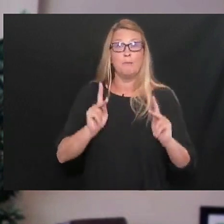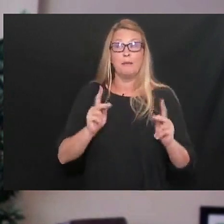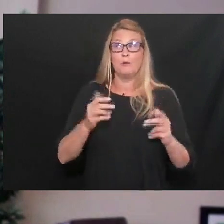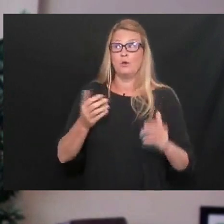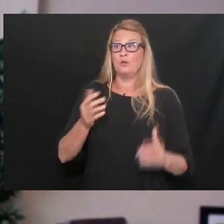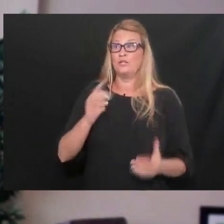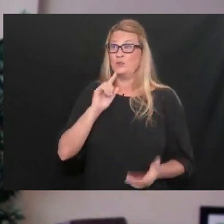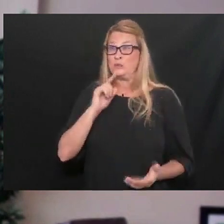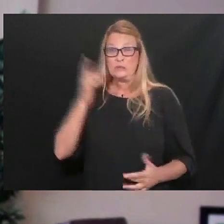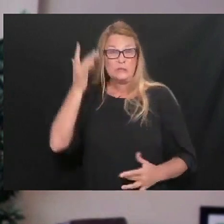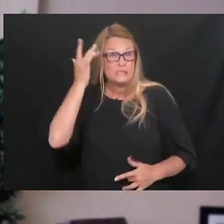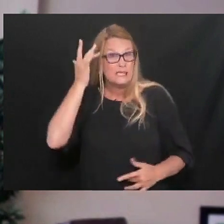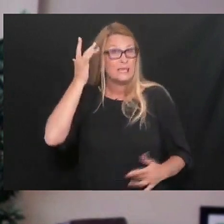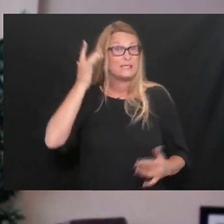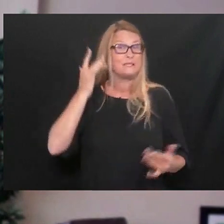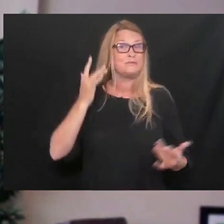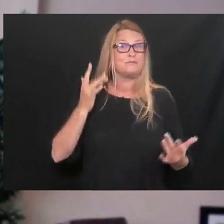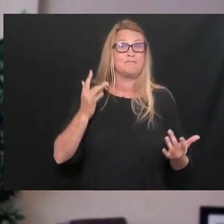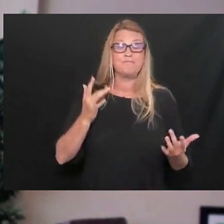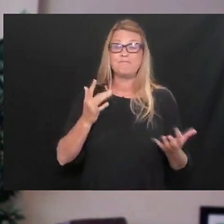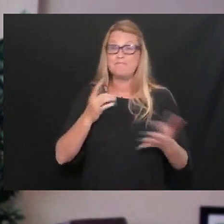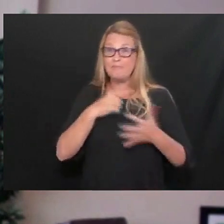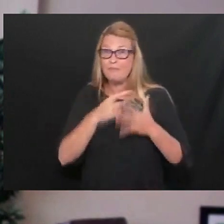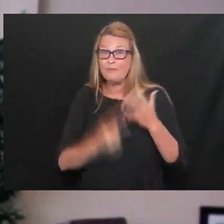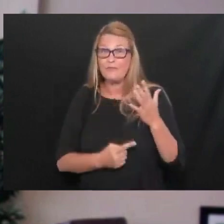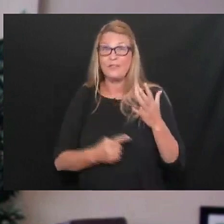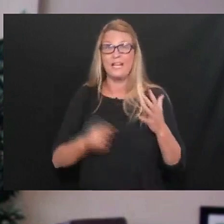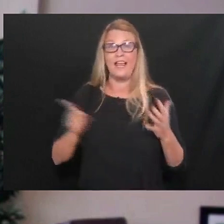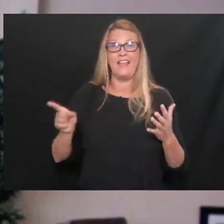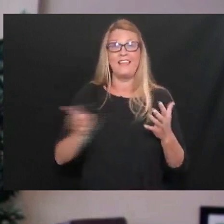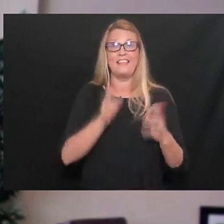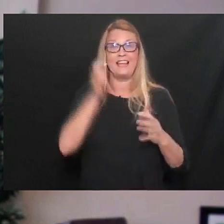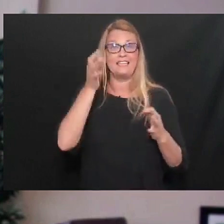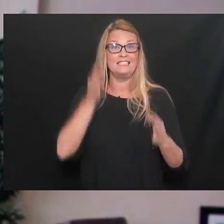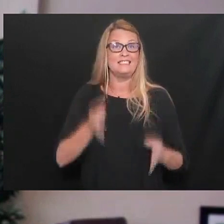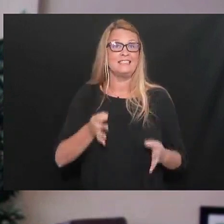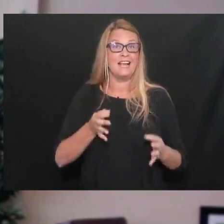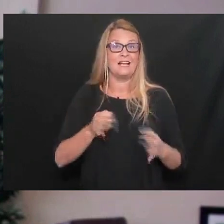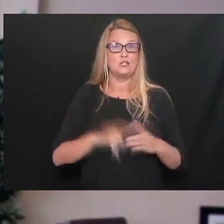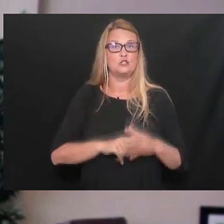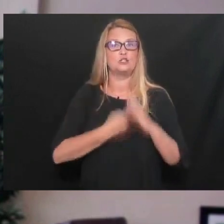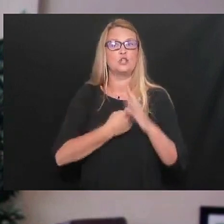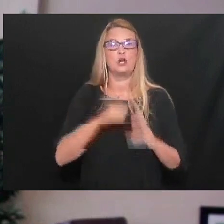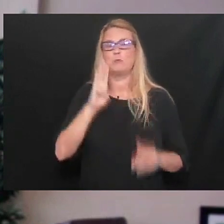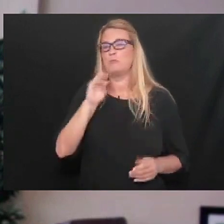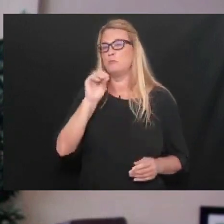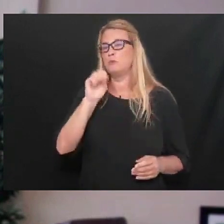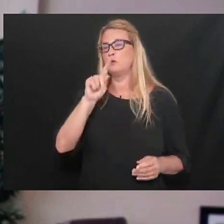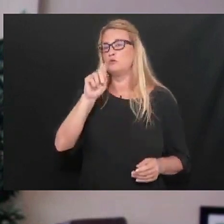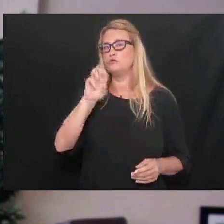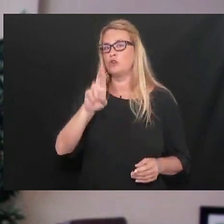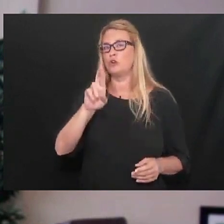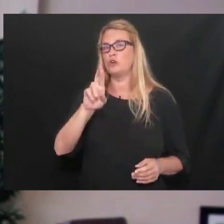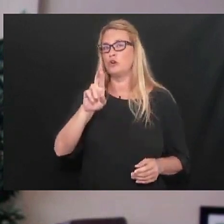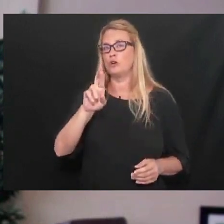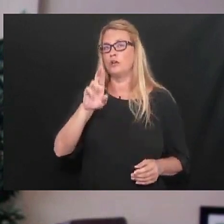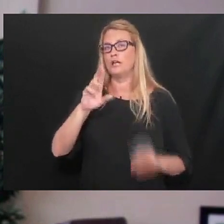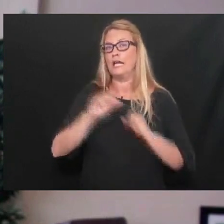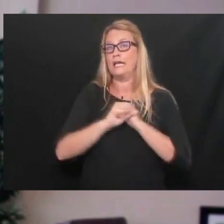ill. And so they decided then to start their booster campaign. And over the